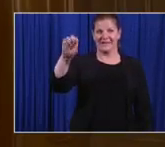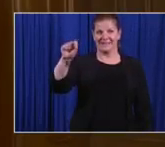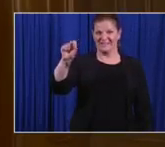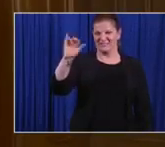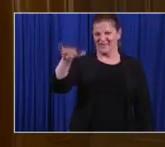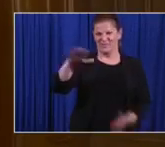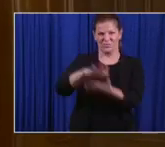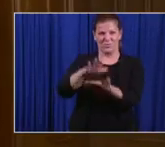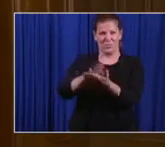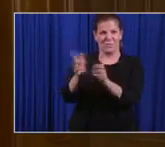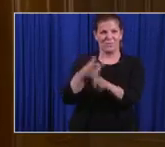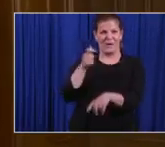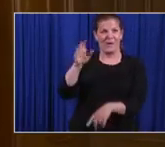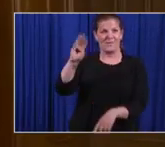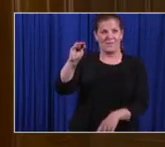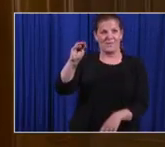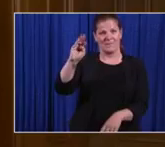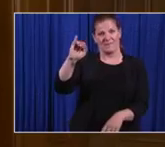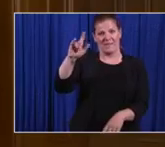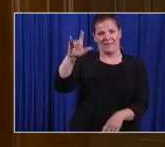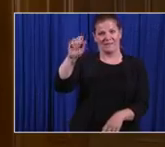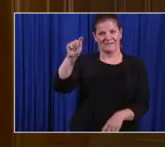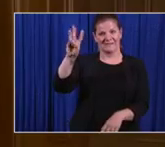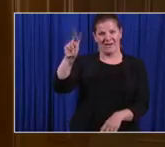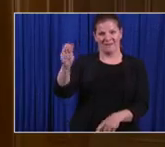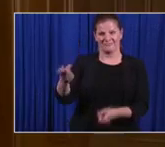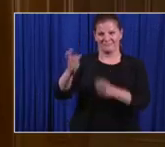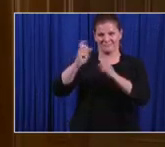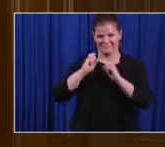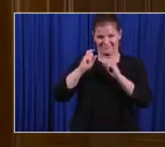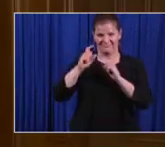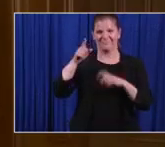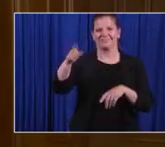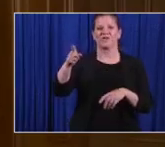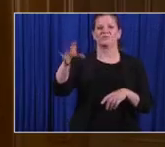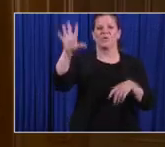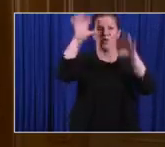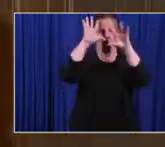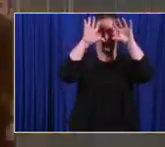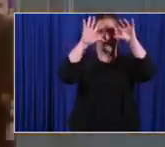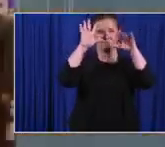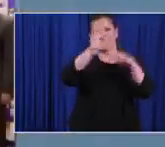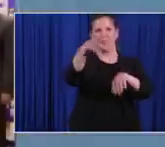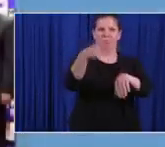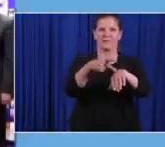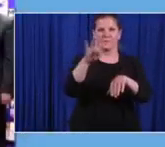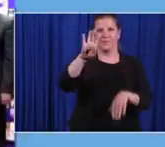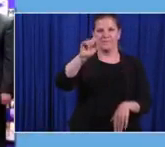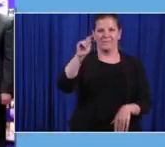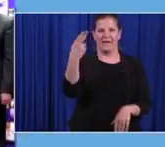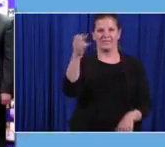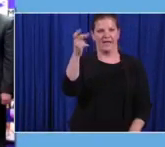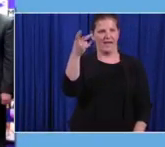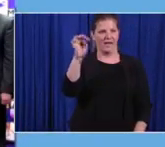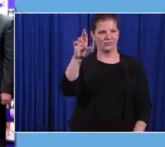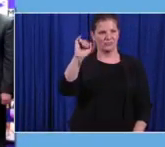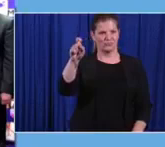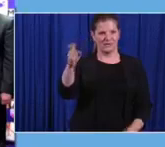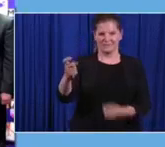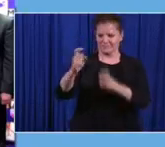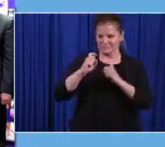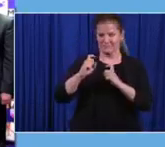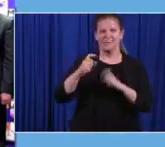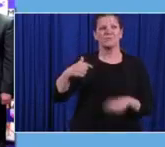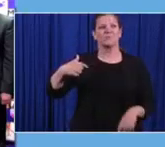by Superintendent Marlon Stiles and Principal Beth Hendricks. Lieutenant Governor and I were there